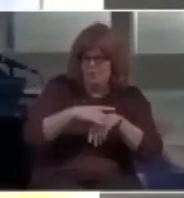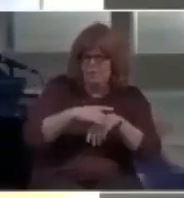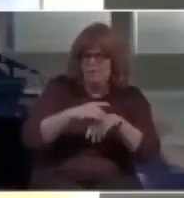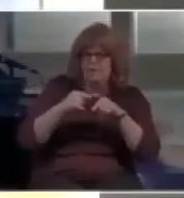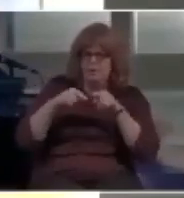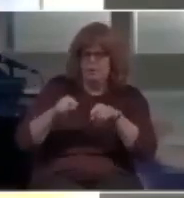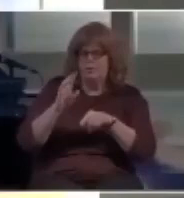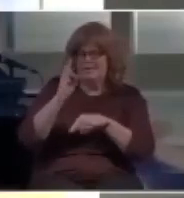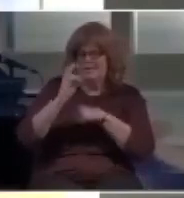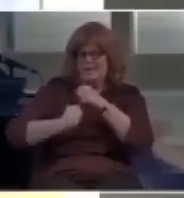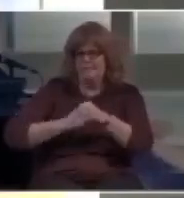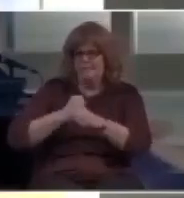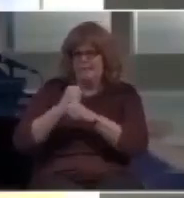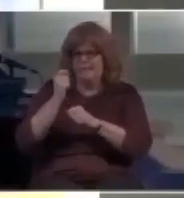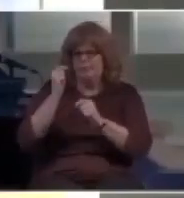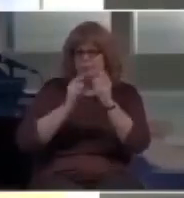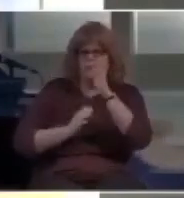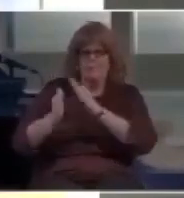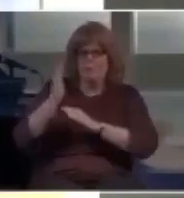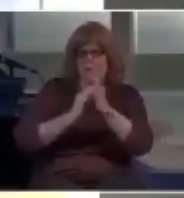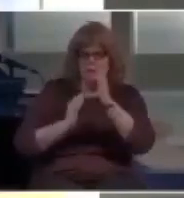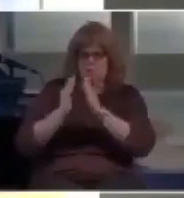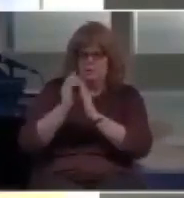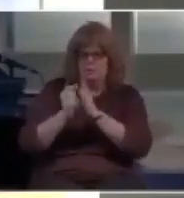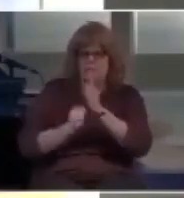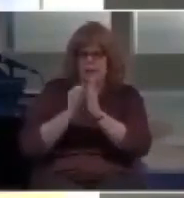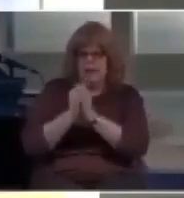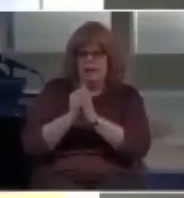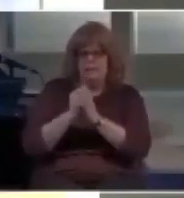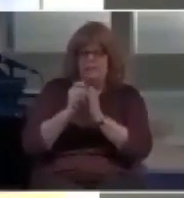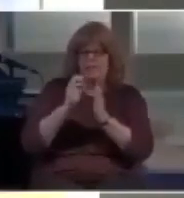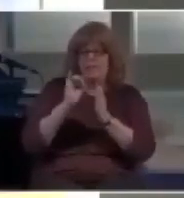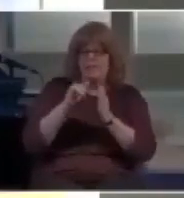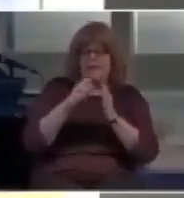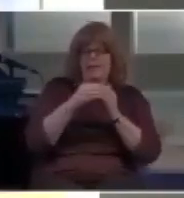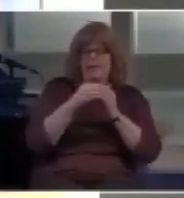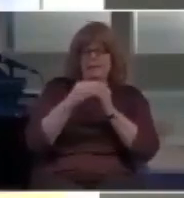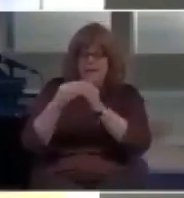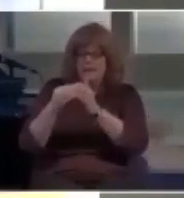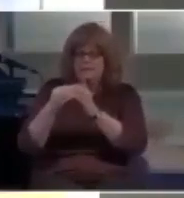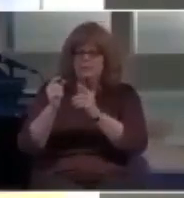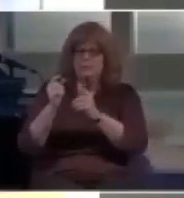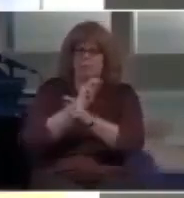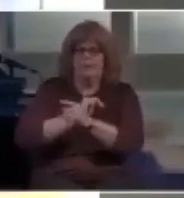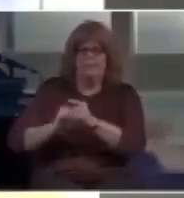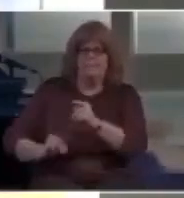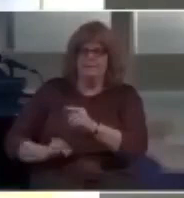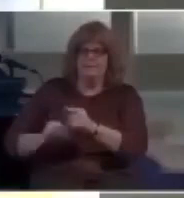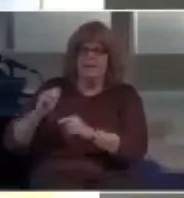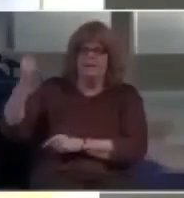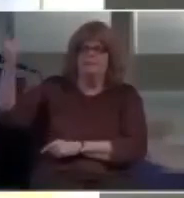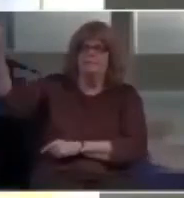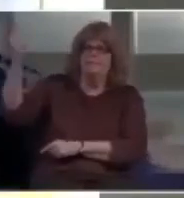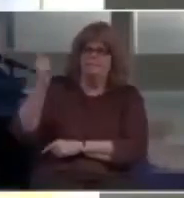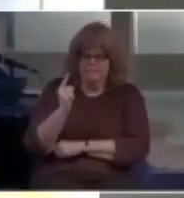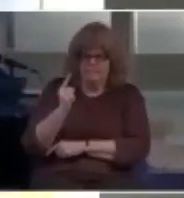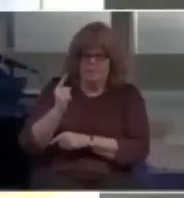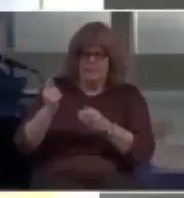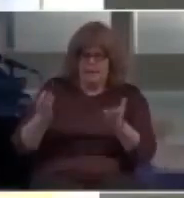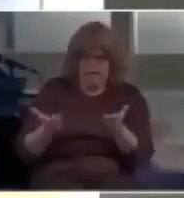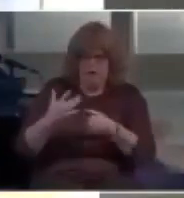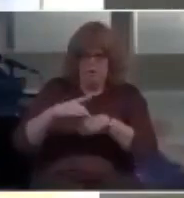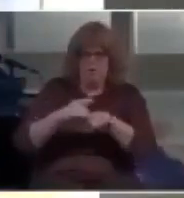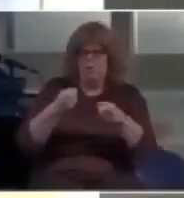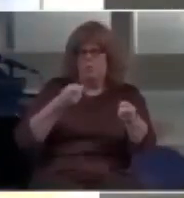this 7-year tribulation period that leads up to Messiah's return to rule and to